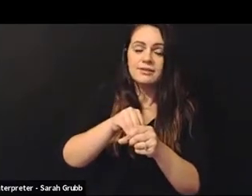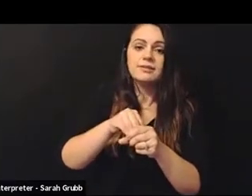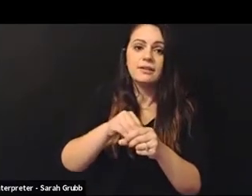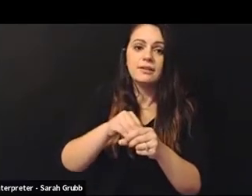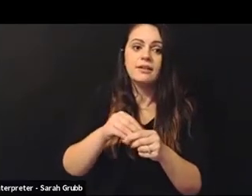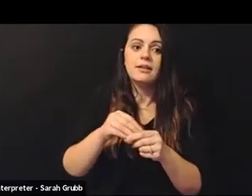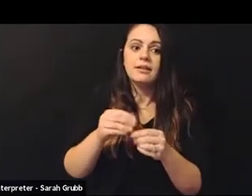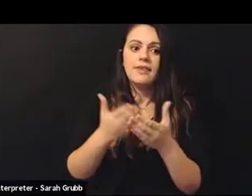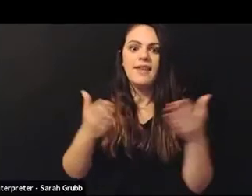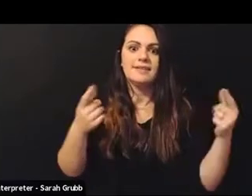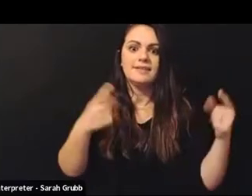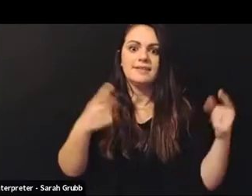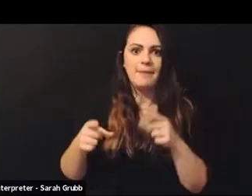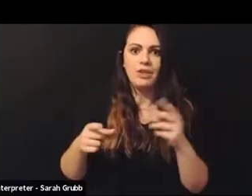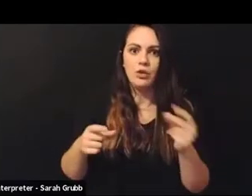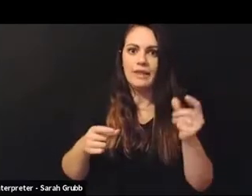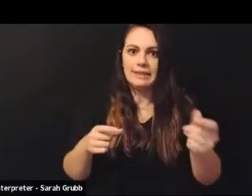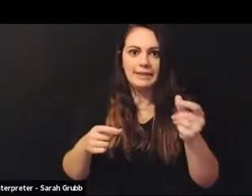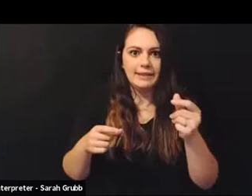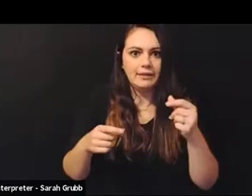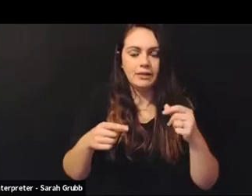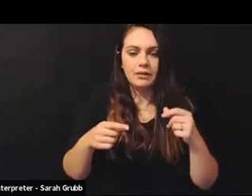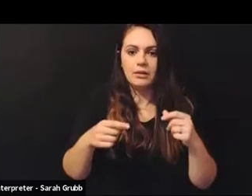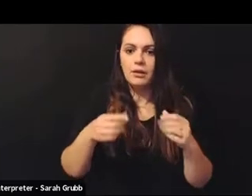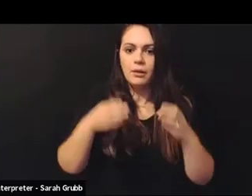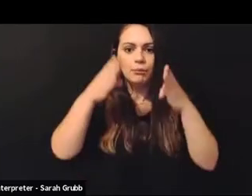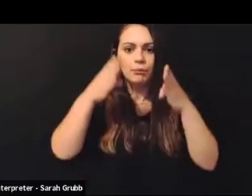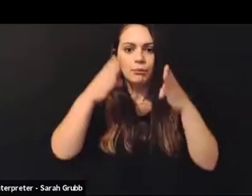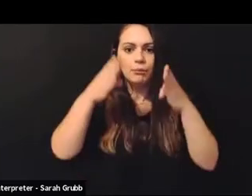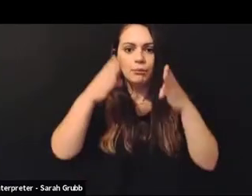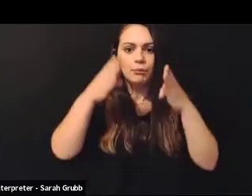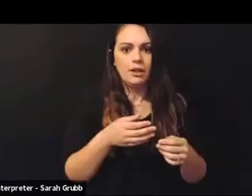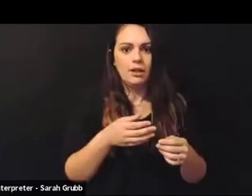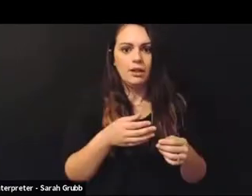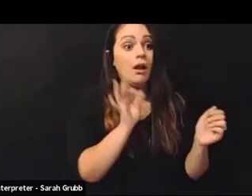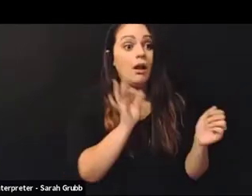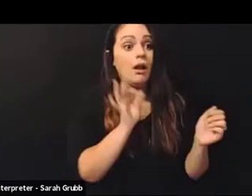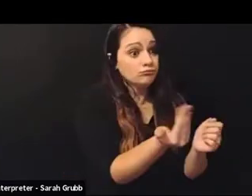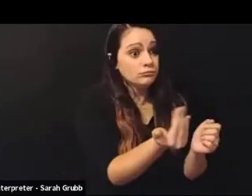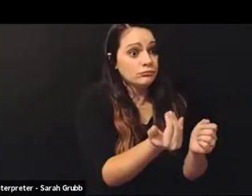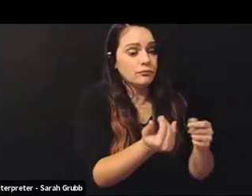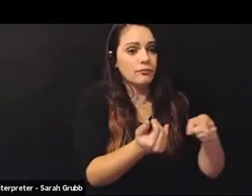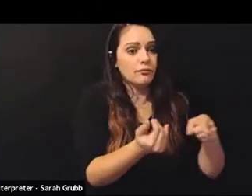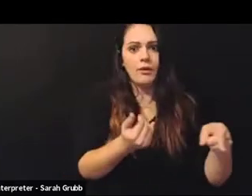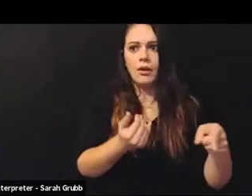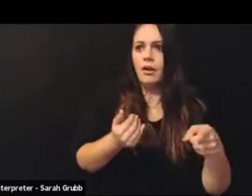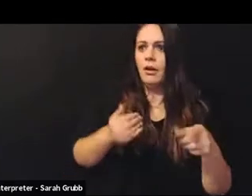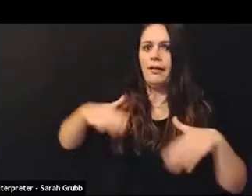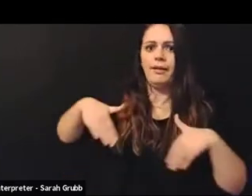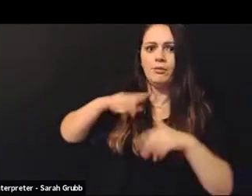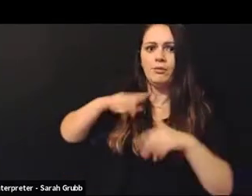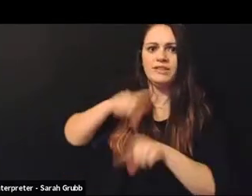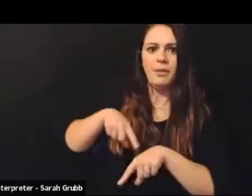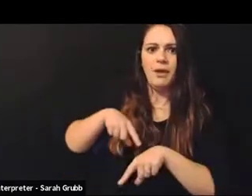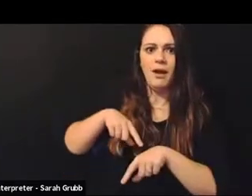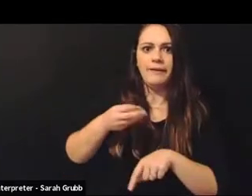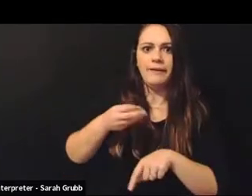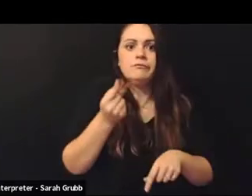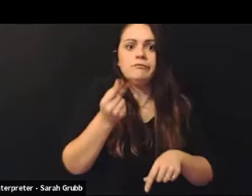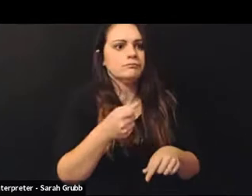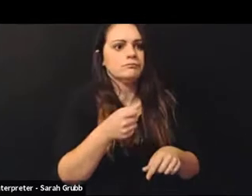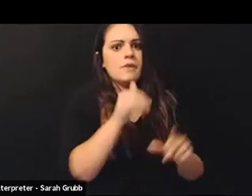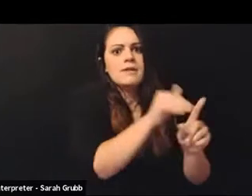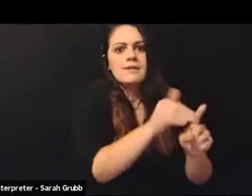child, the child doesn't respond, and then they prompt them right away again. Or they tell them, oh, you're not ready, we'll take